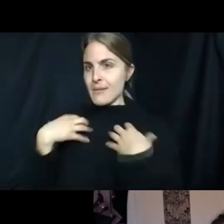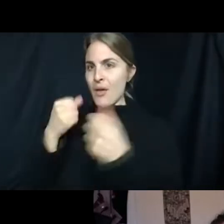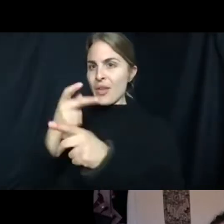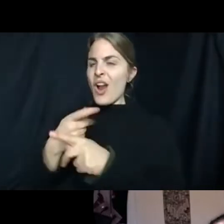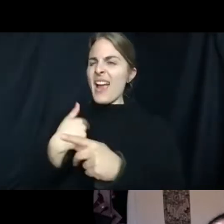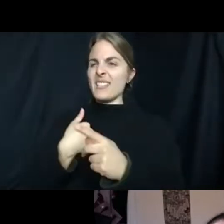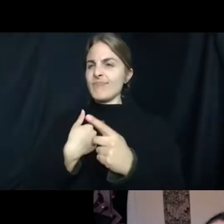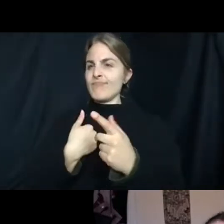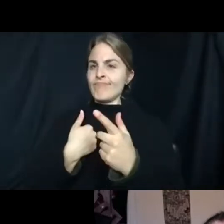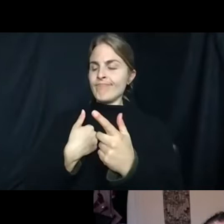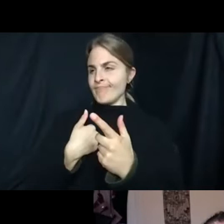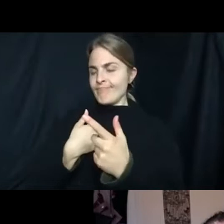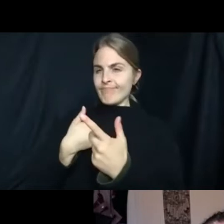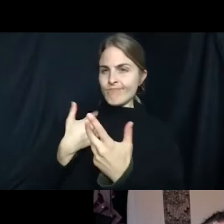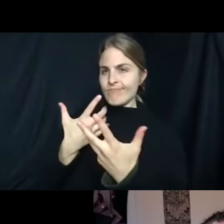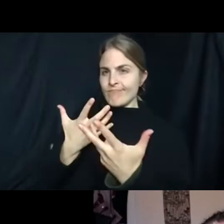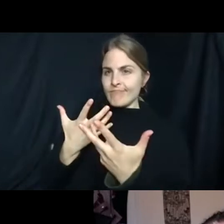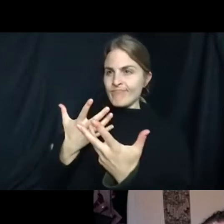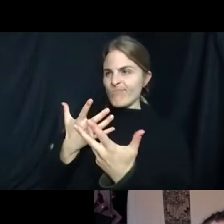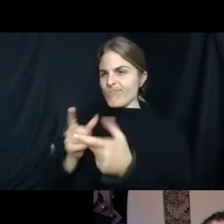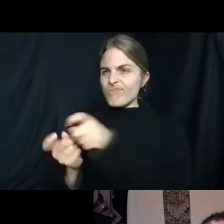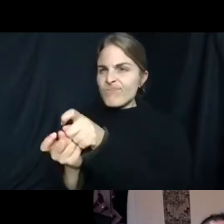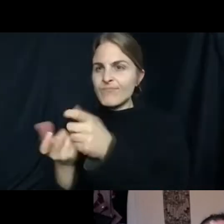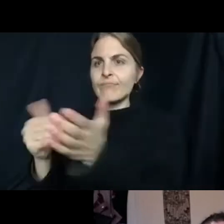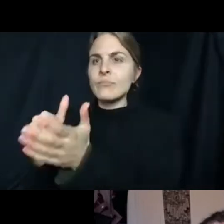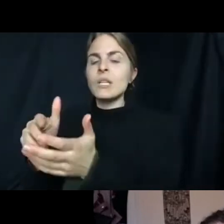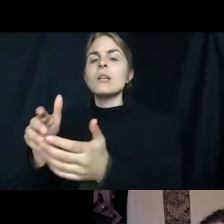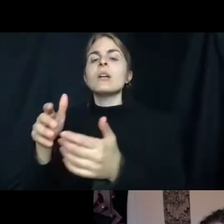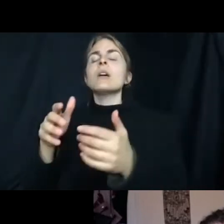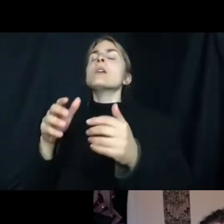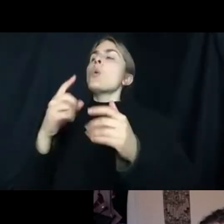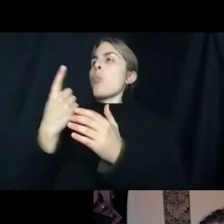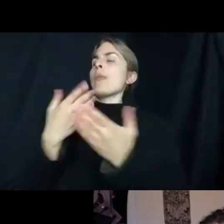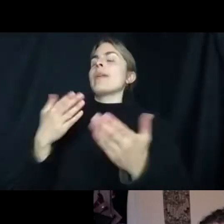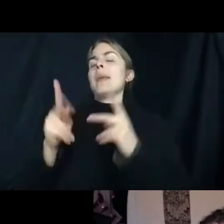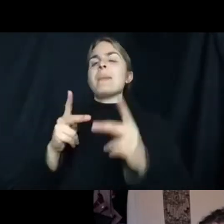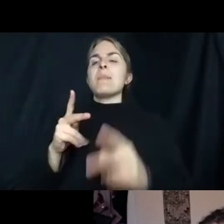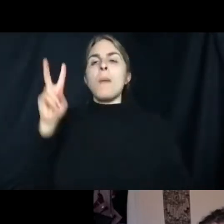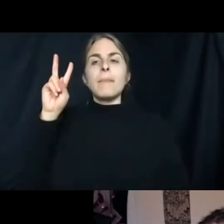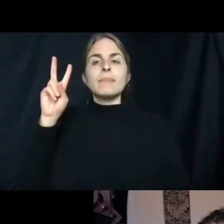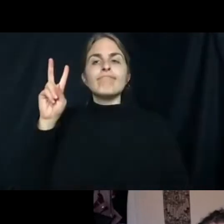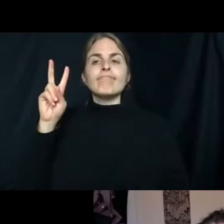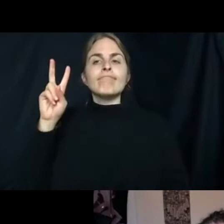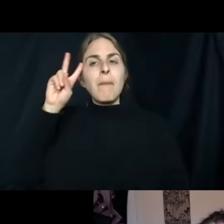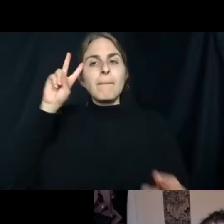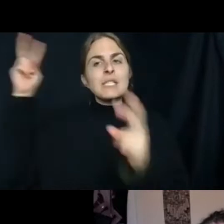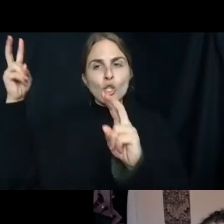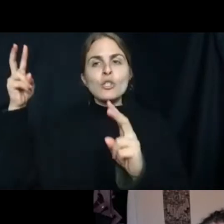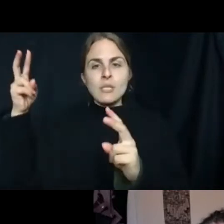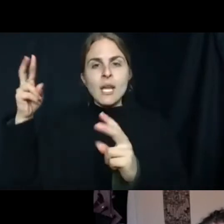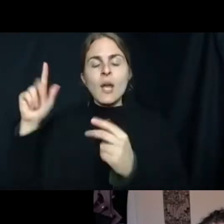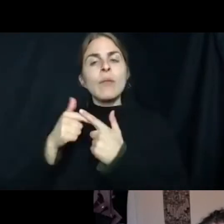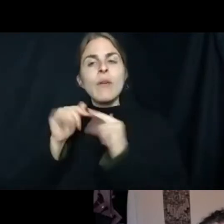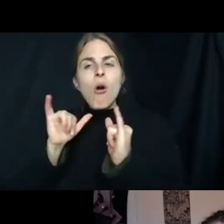them. Like, the thing that I think people misunderstand when they first start to learn about fat